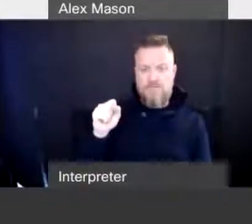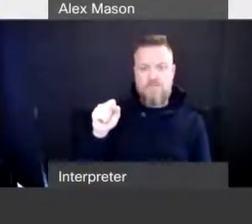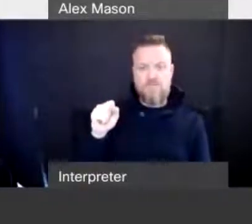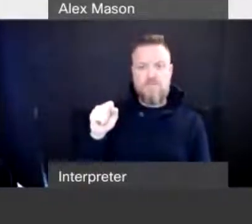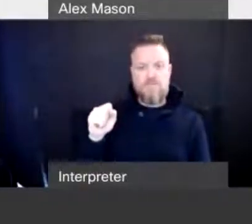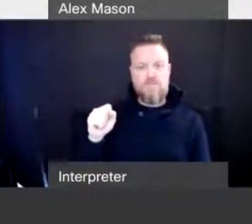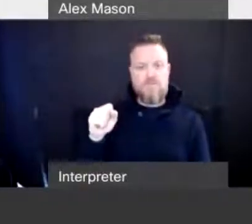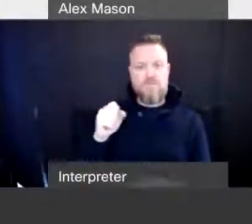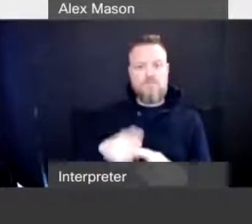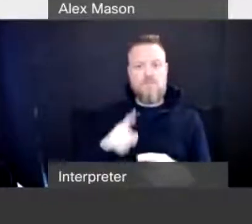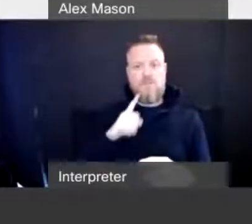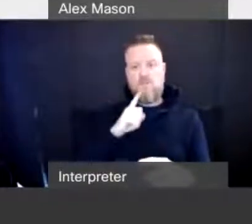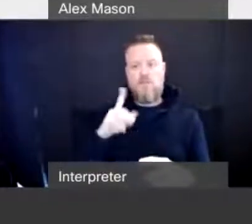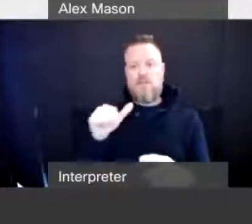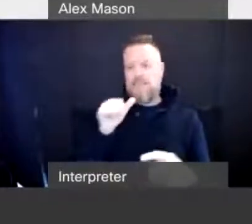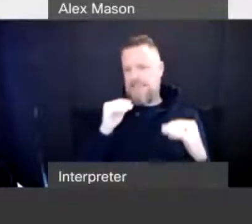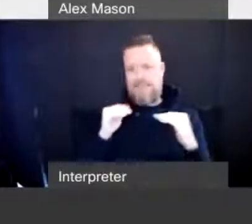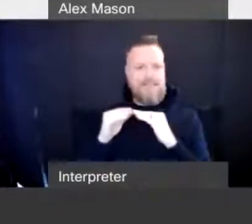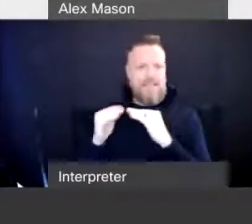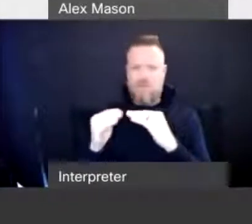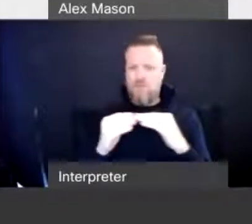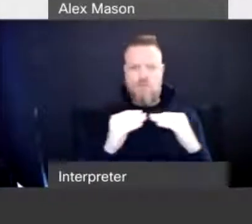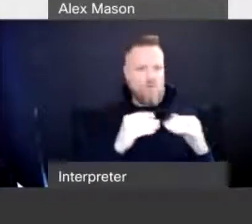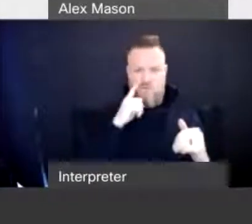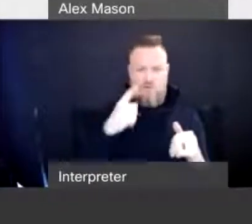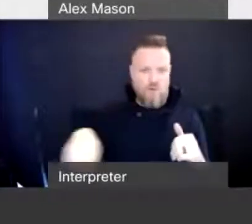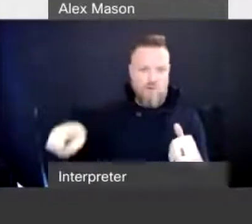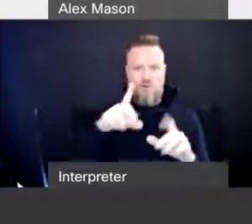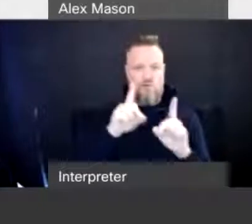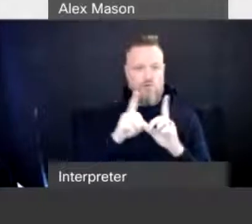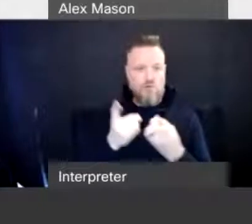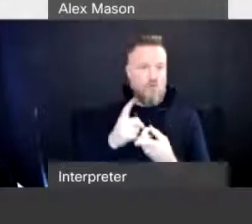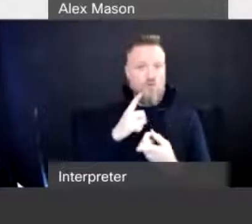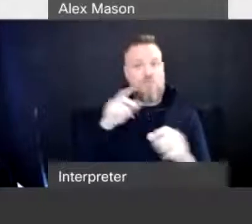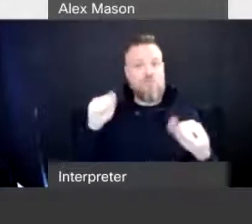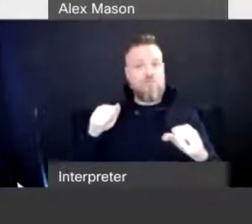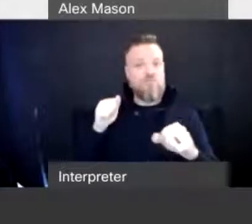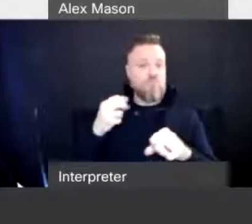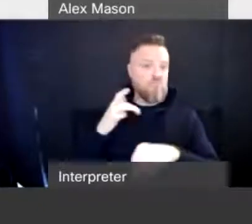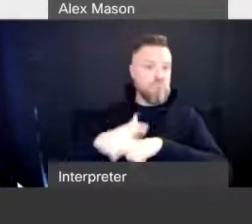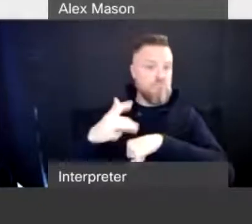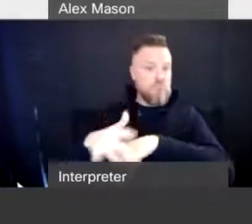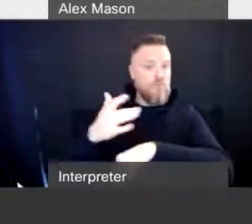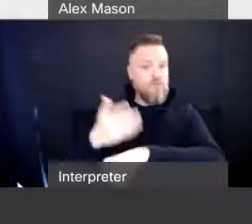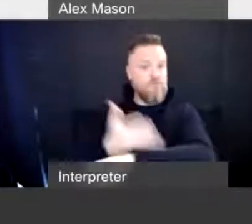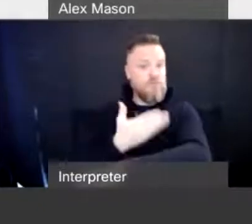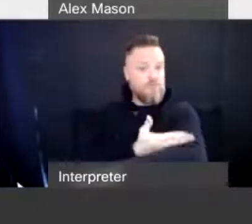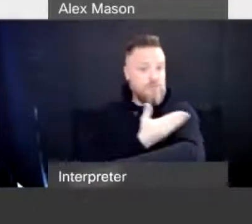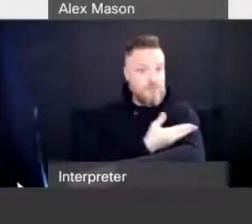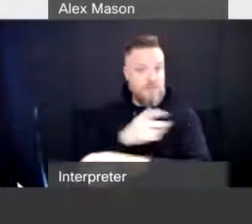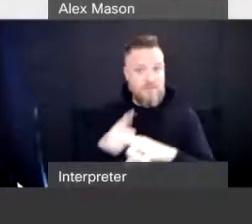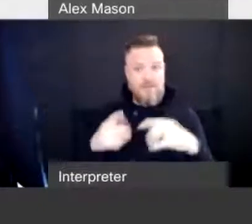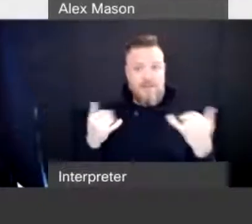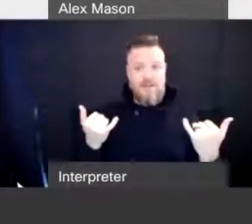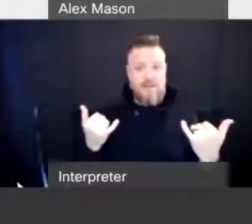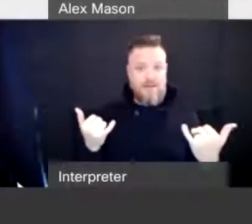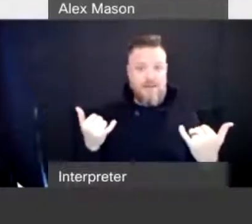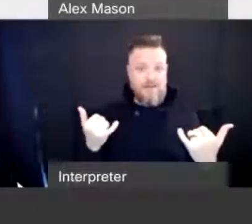really making it inequitable for those districts that would have been eligible for capital improvement state aid. They're now getting very